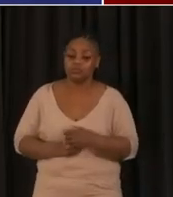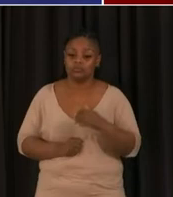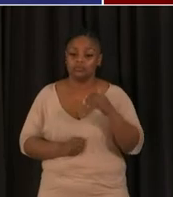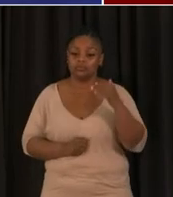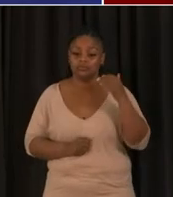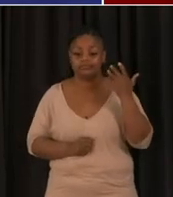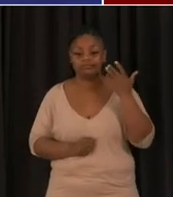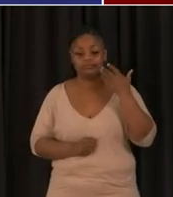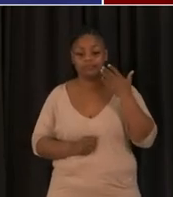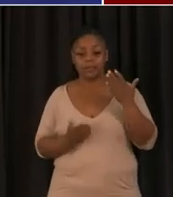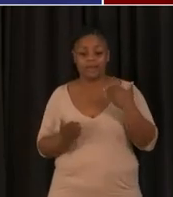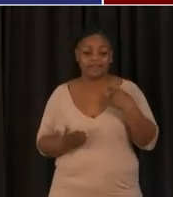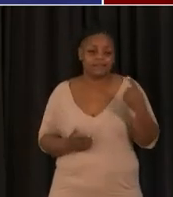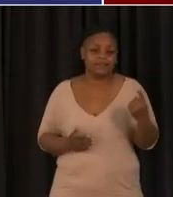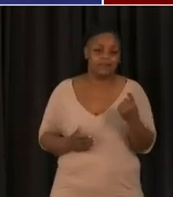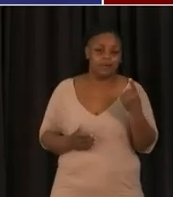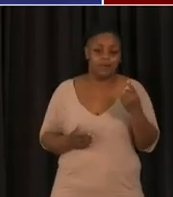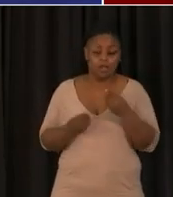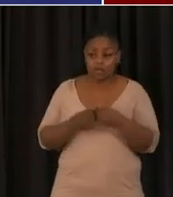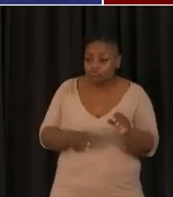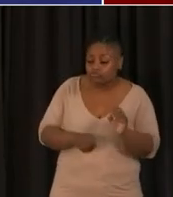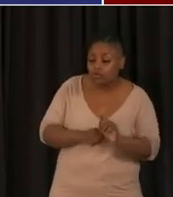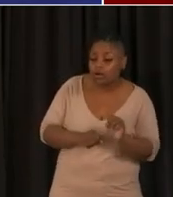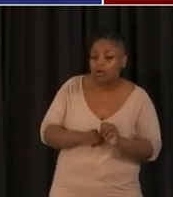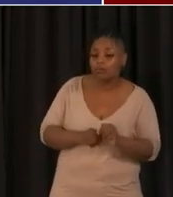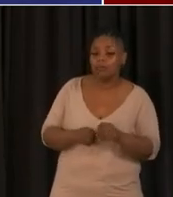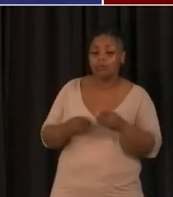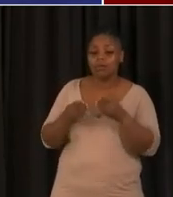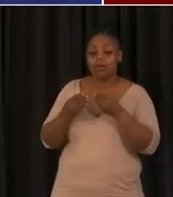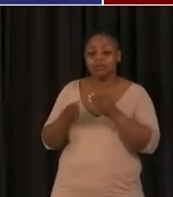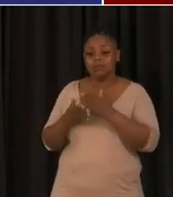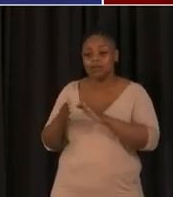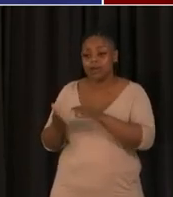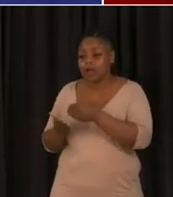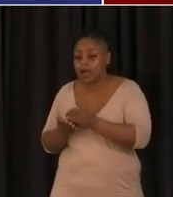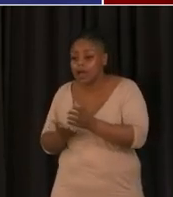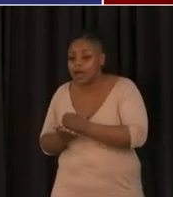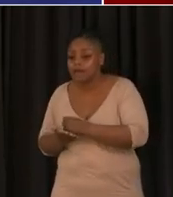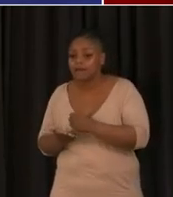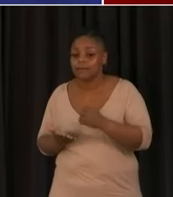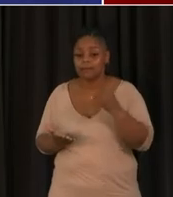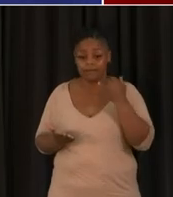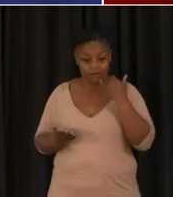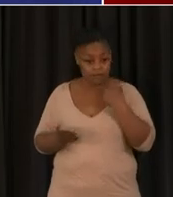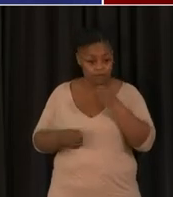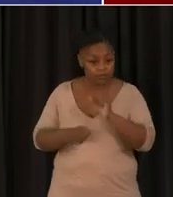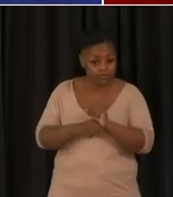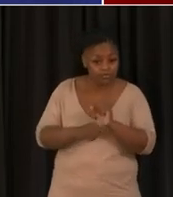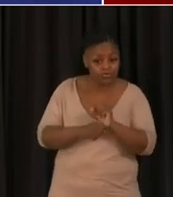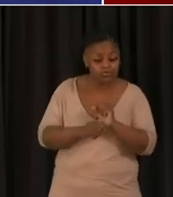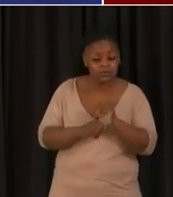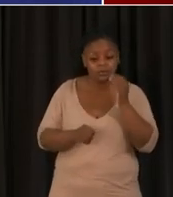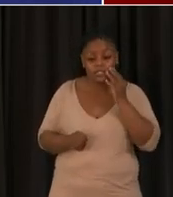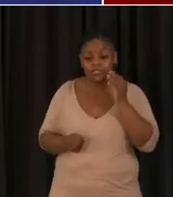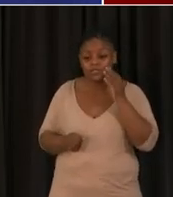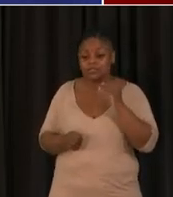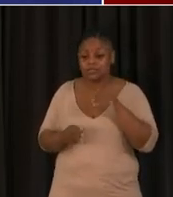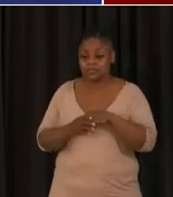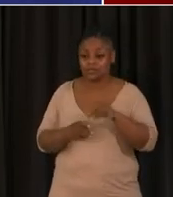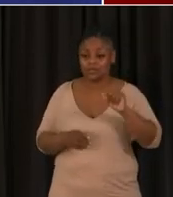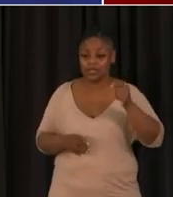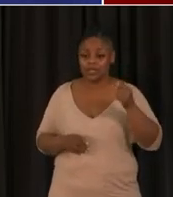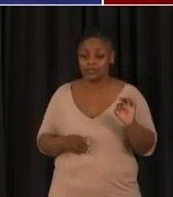aside $125 every pay period. Even though, I wanted to spend it on other things, I thought about what he said, and I thought about my ultimate goal because